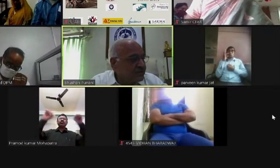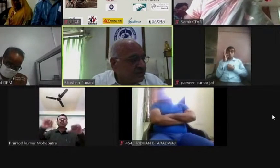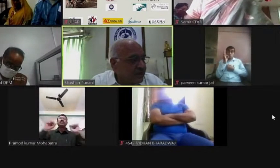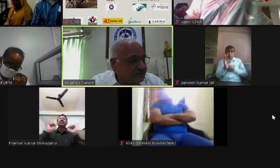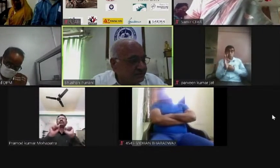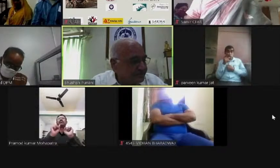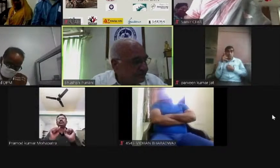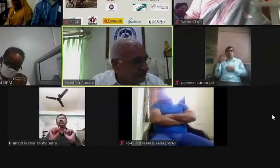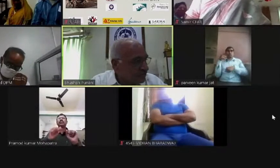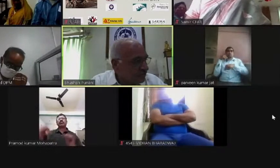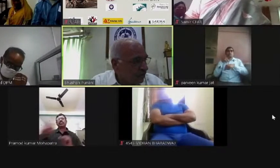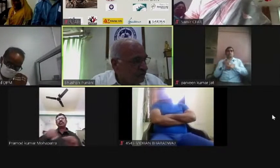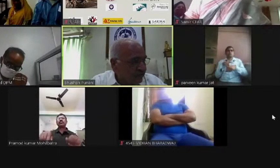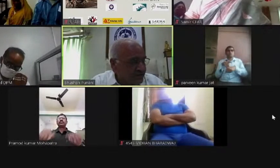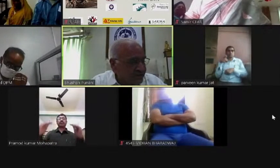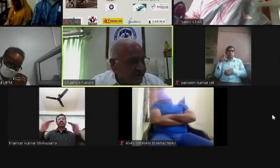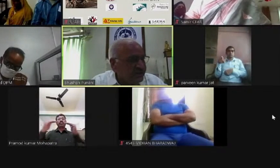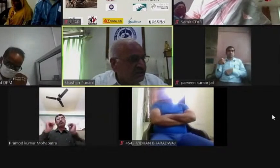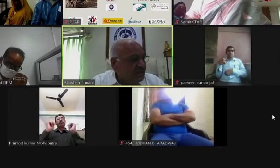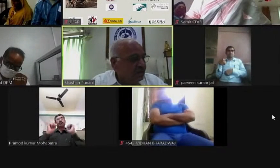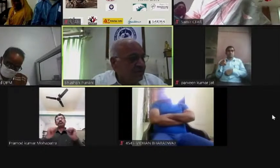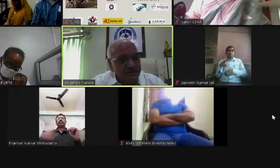provided.